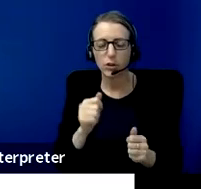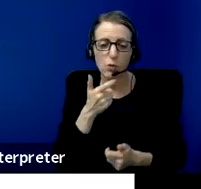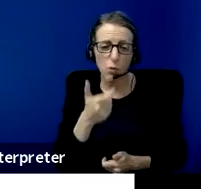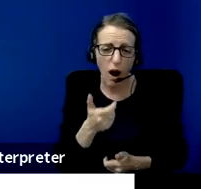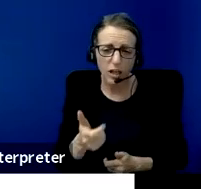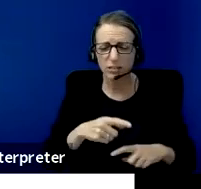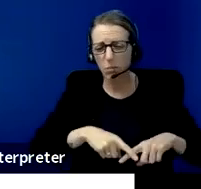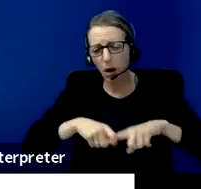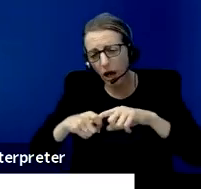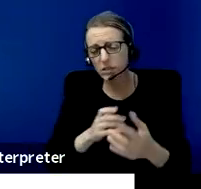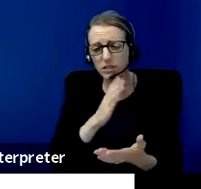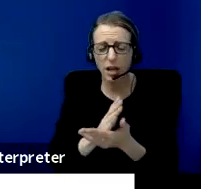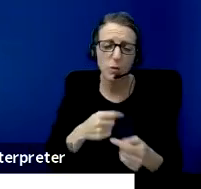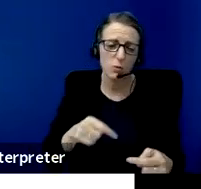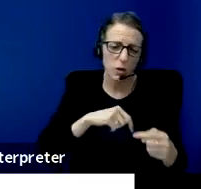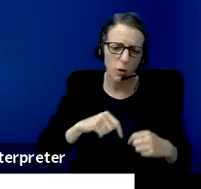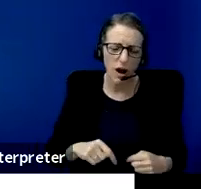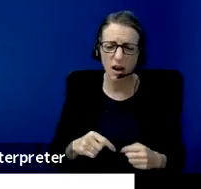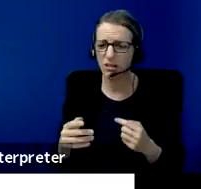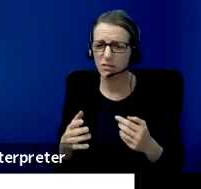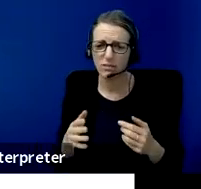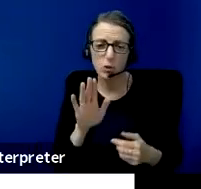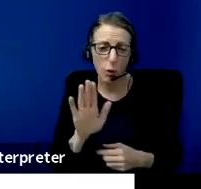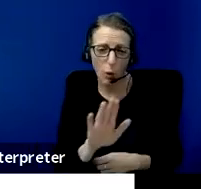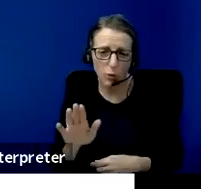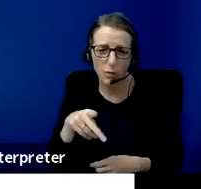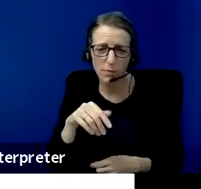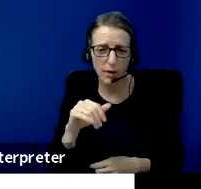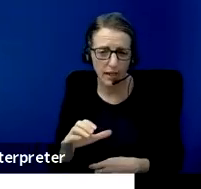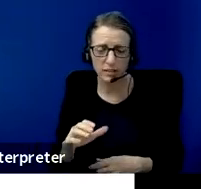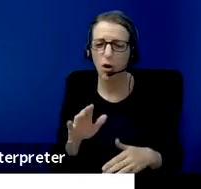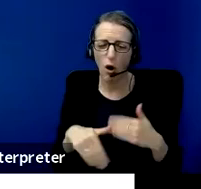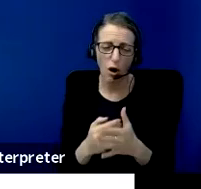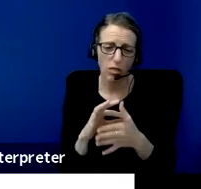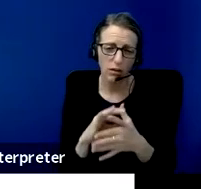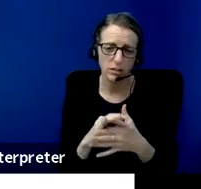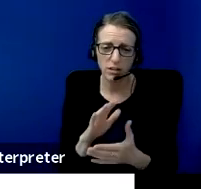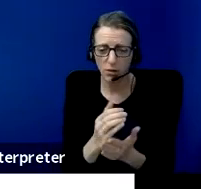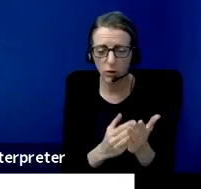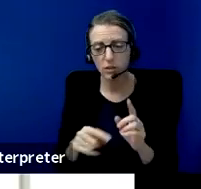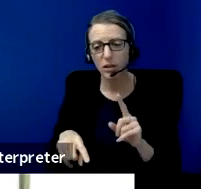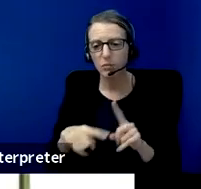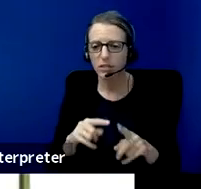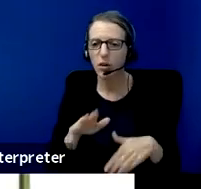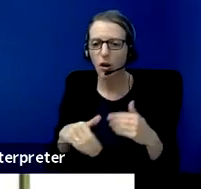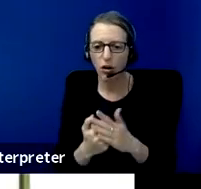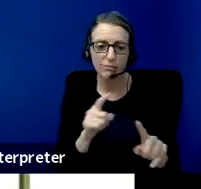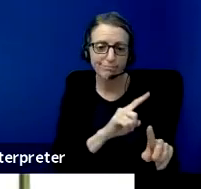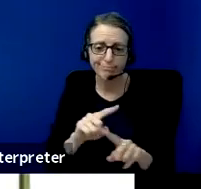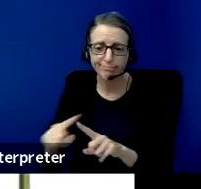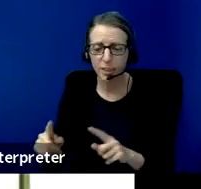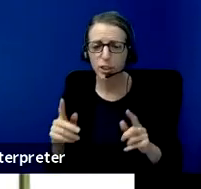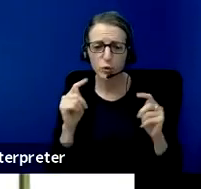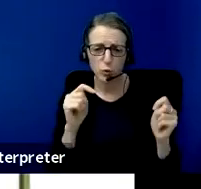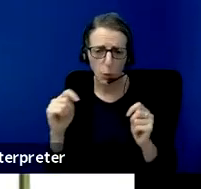stop, rewind, and do anything you want with all content within the course, as well as give you every tutorial available to use